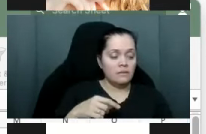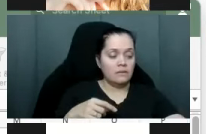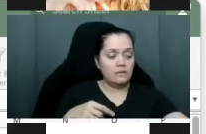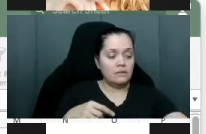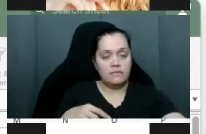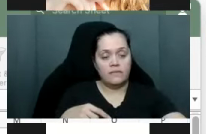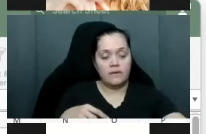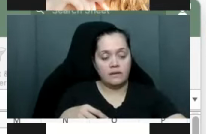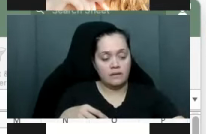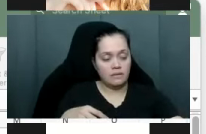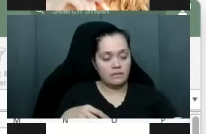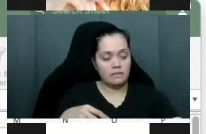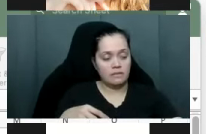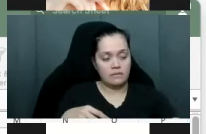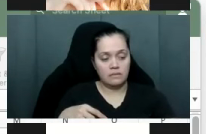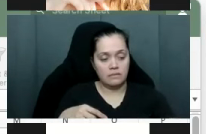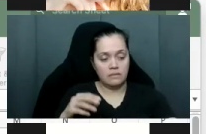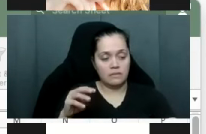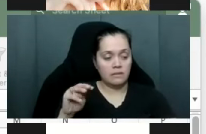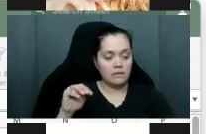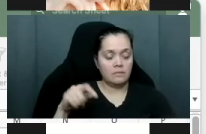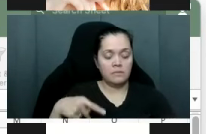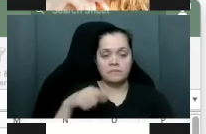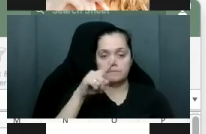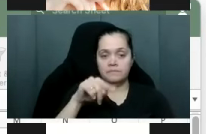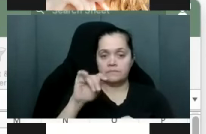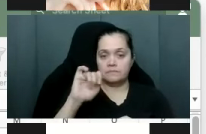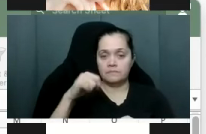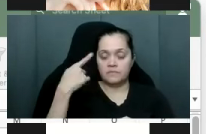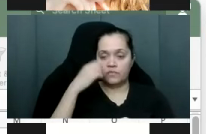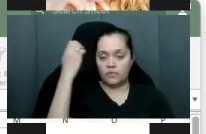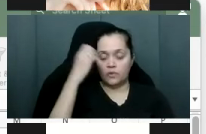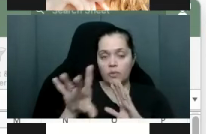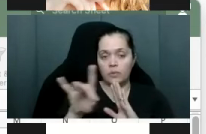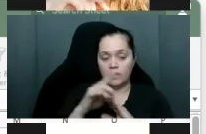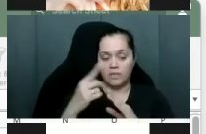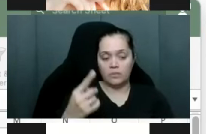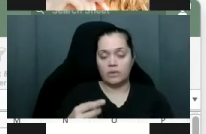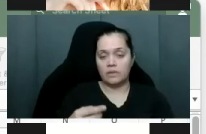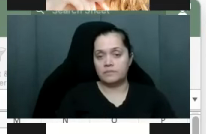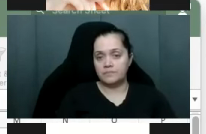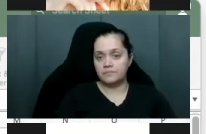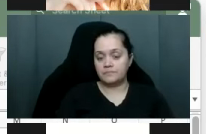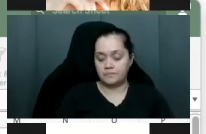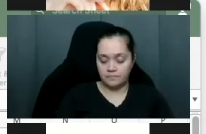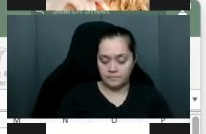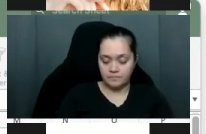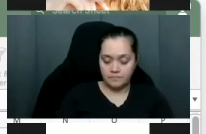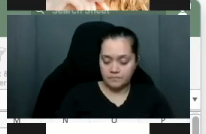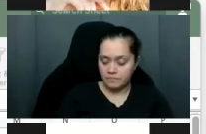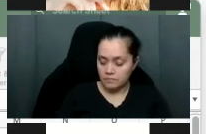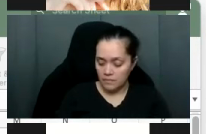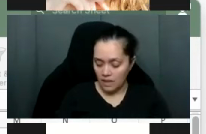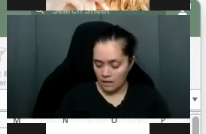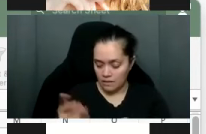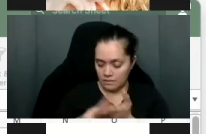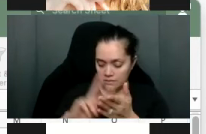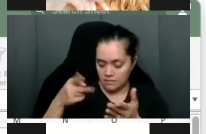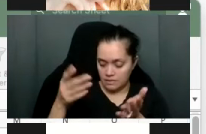map quiz tips for Europe. Again, yes, you'll have picked one, won't you, on the sign-up sheet